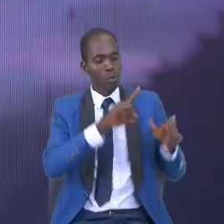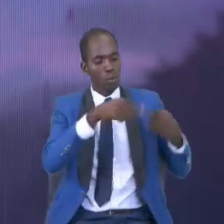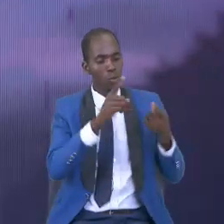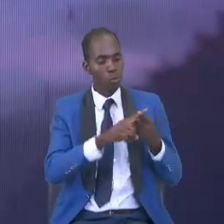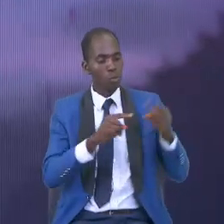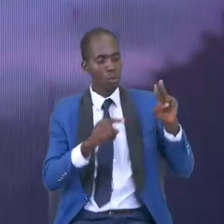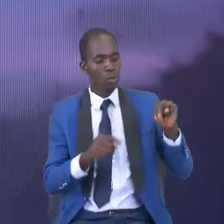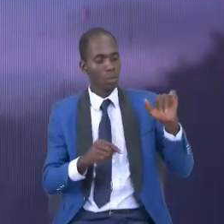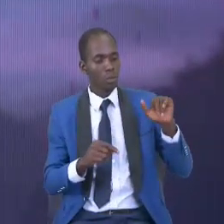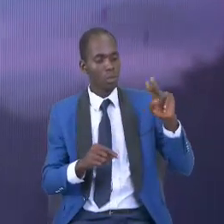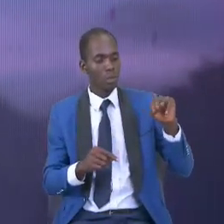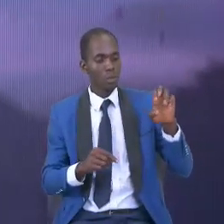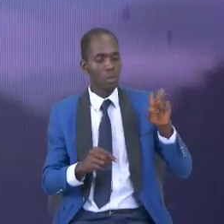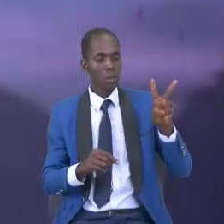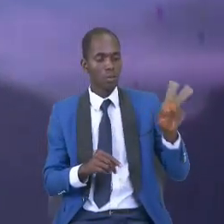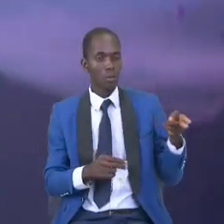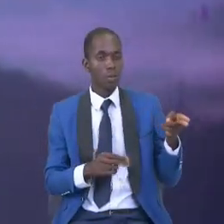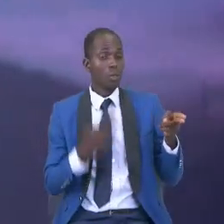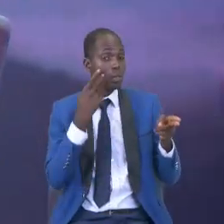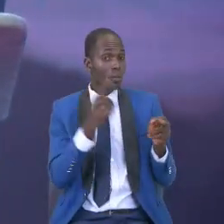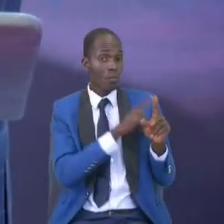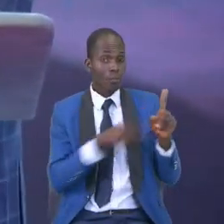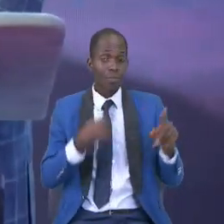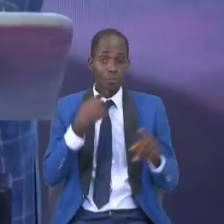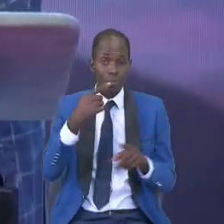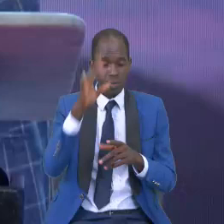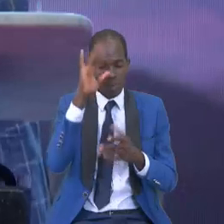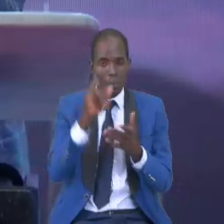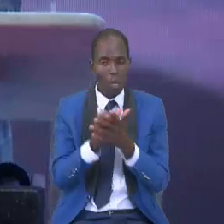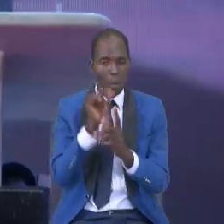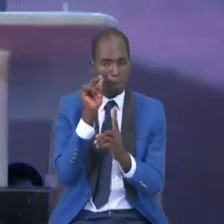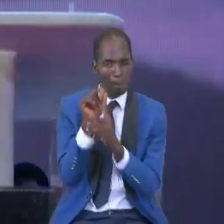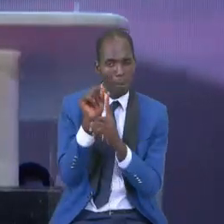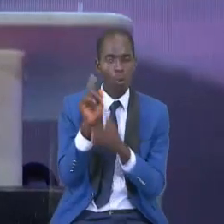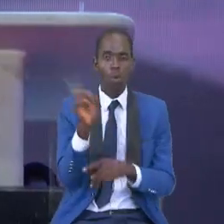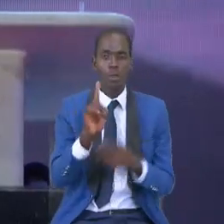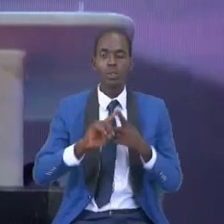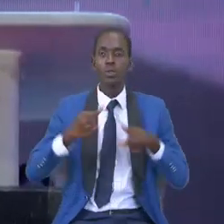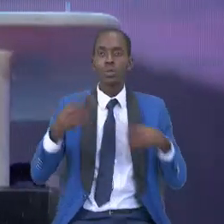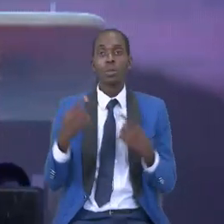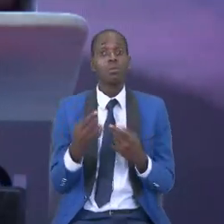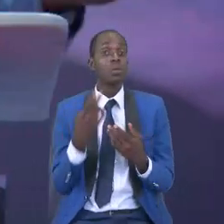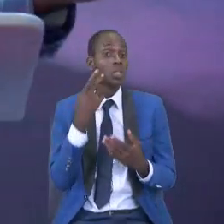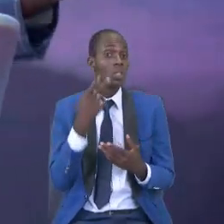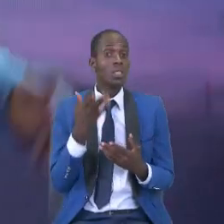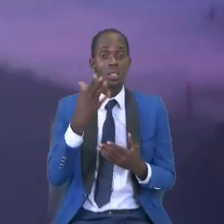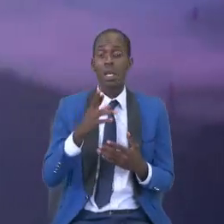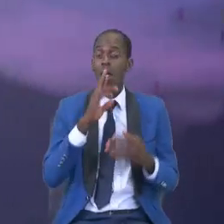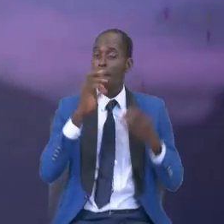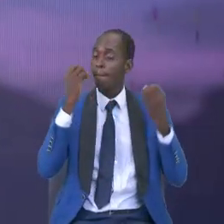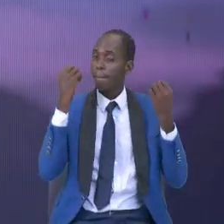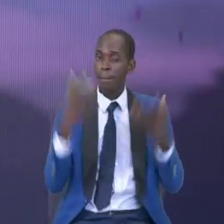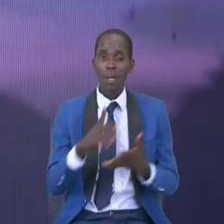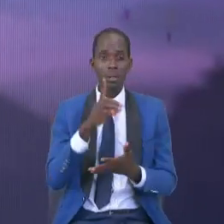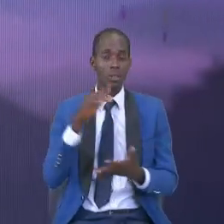was very specific and very definite as to where he would go. Of course, there were thousands of others the